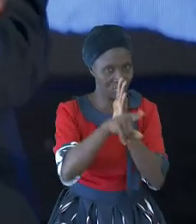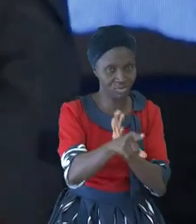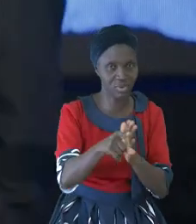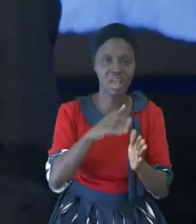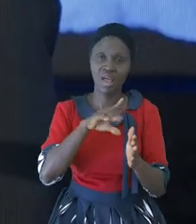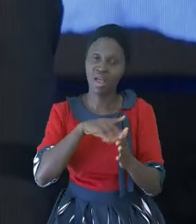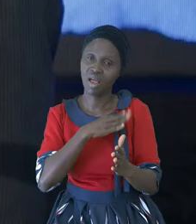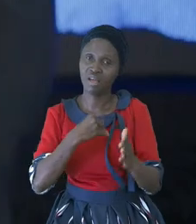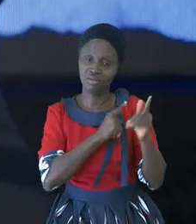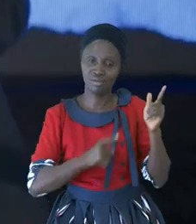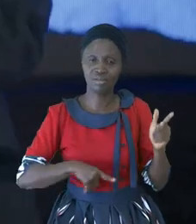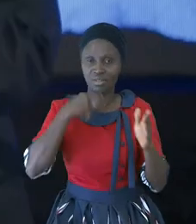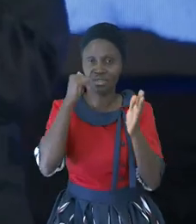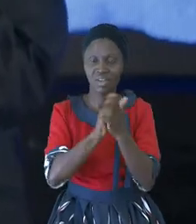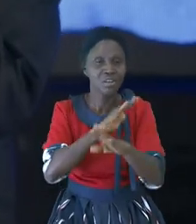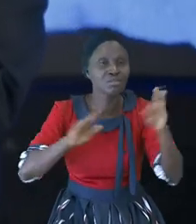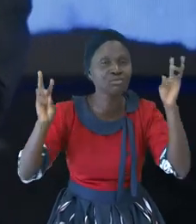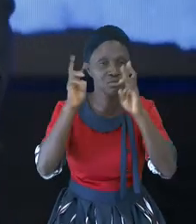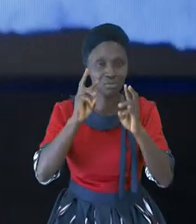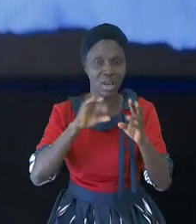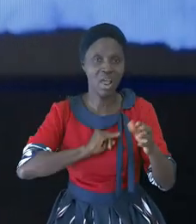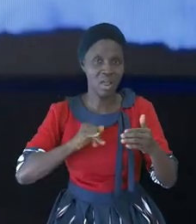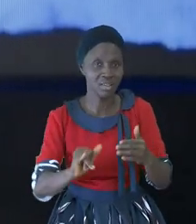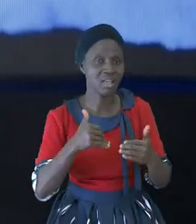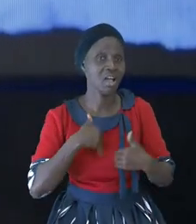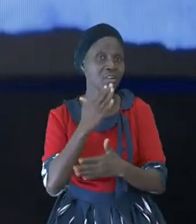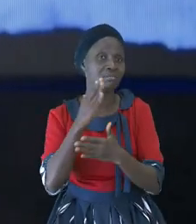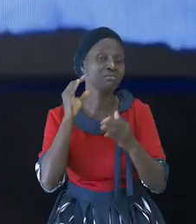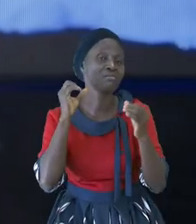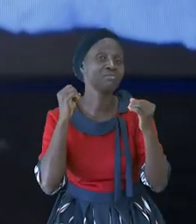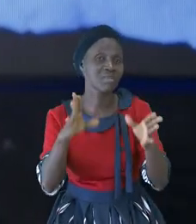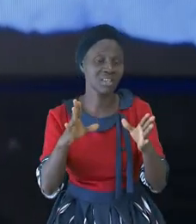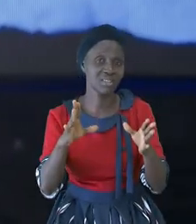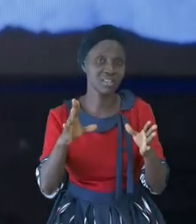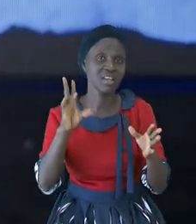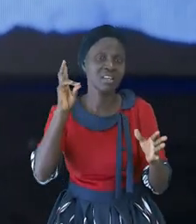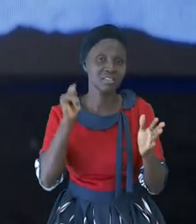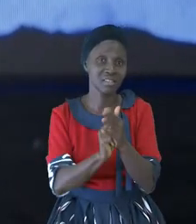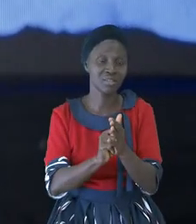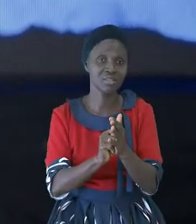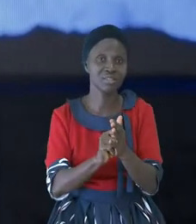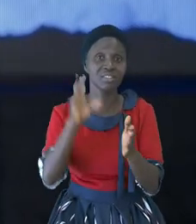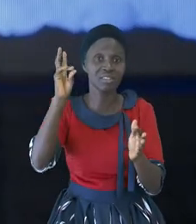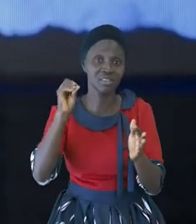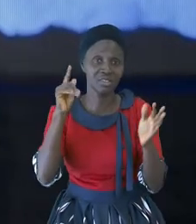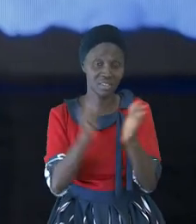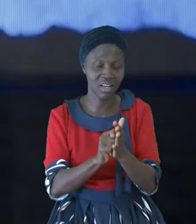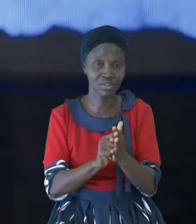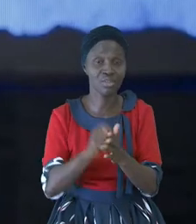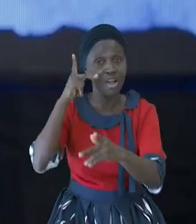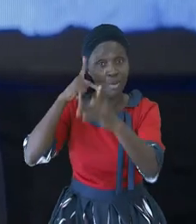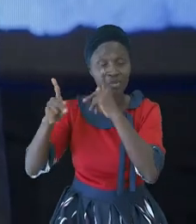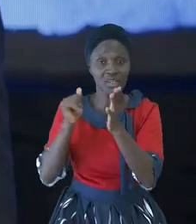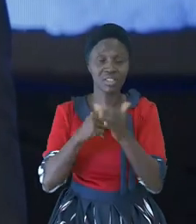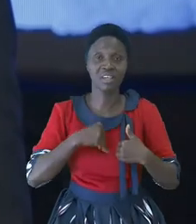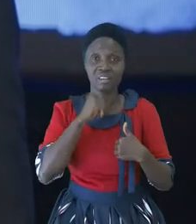their knees unto Baal. What you need is bread and water from heaven. And the Lord sent an angel